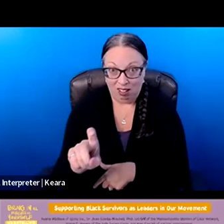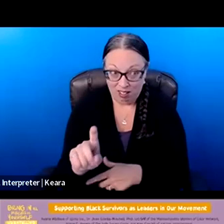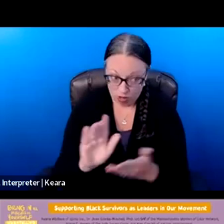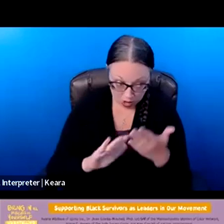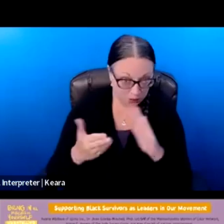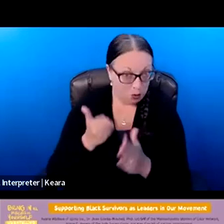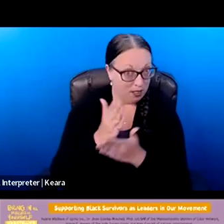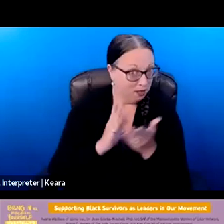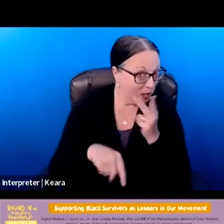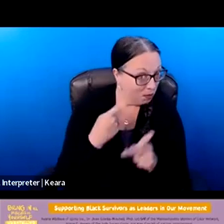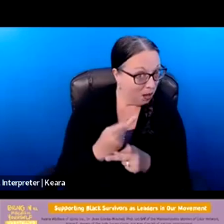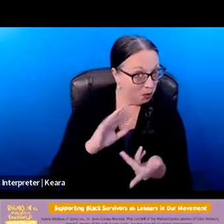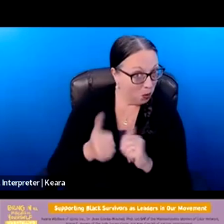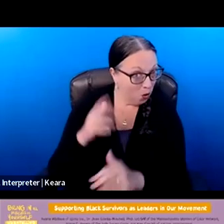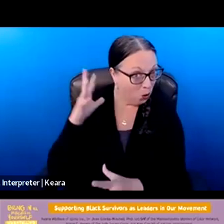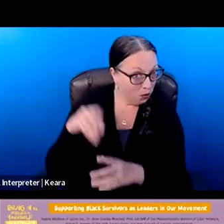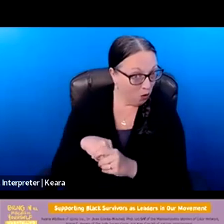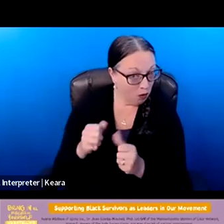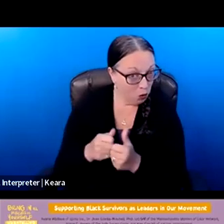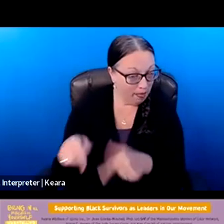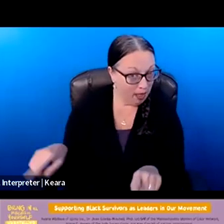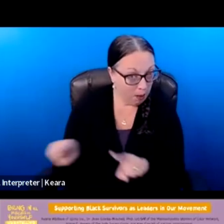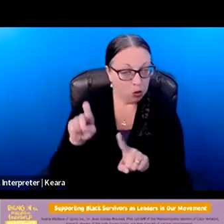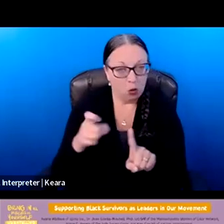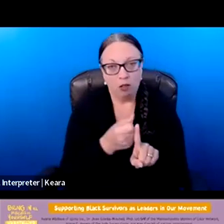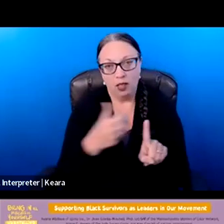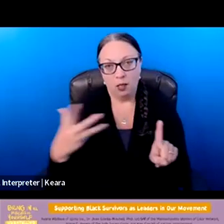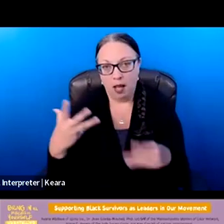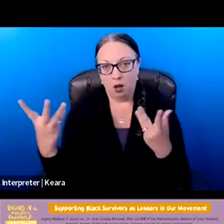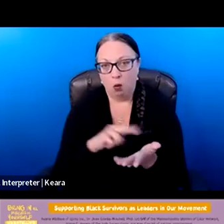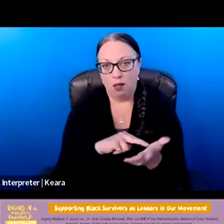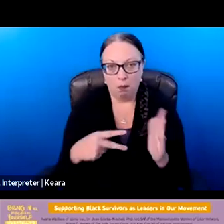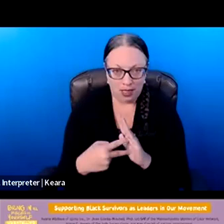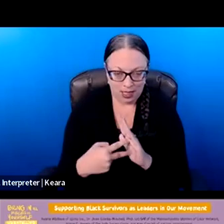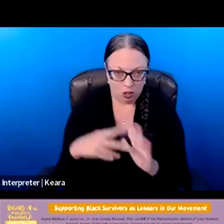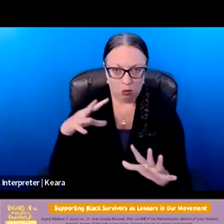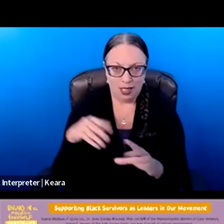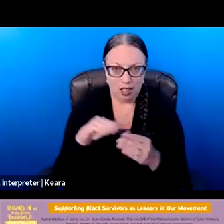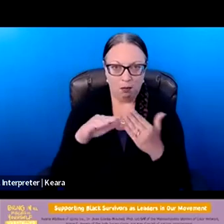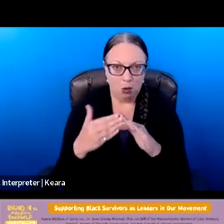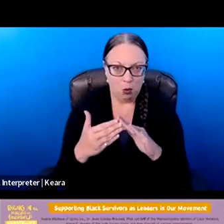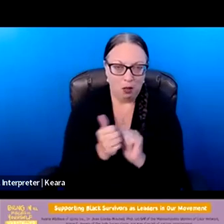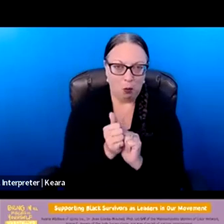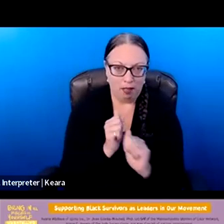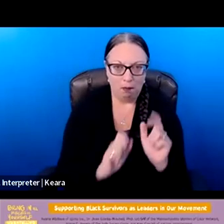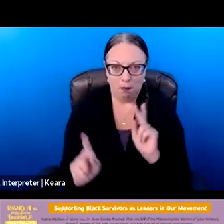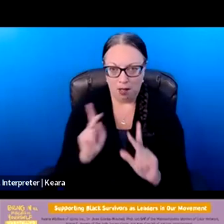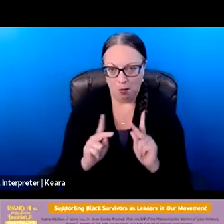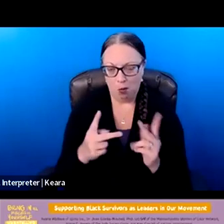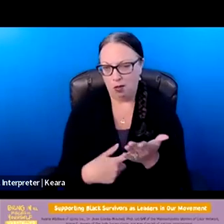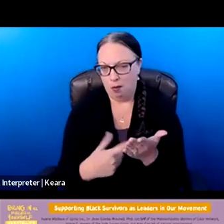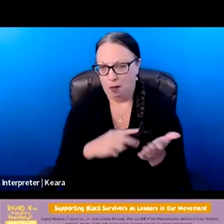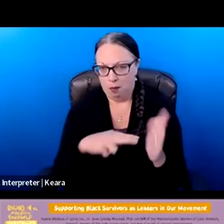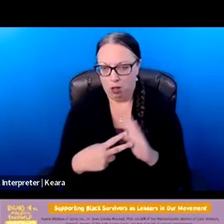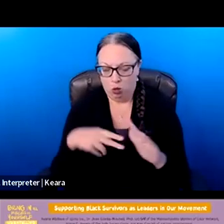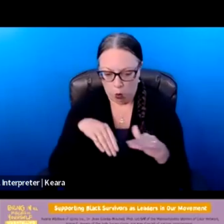engaging with them, right? Of like, you have to expand what it means to be in community with people. And sometimes that means going into spaces that you have